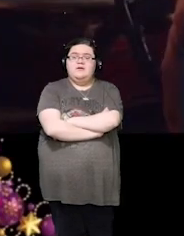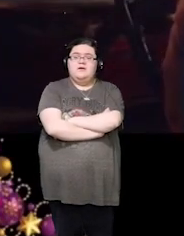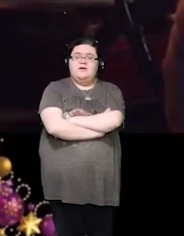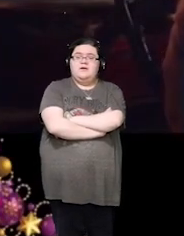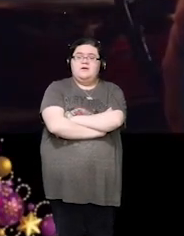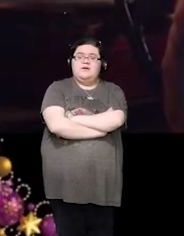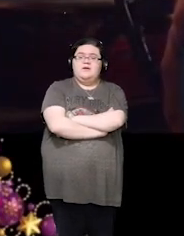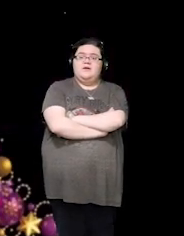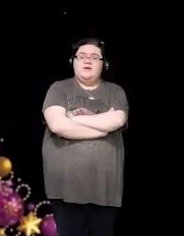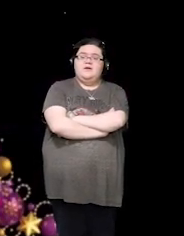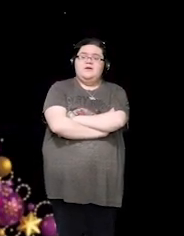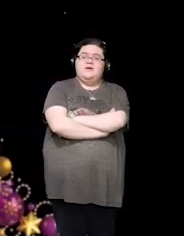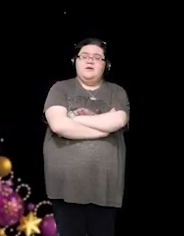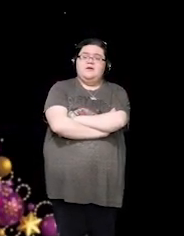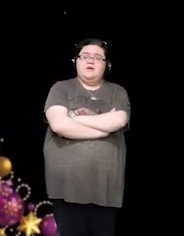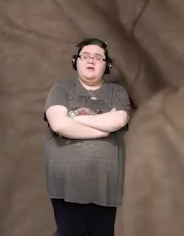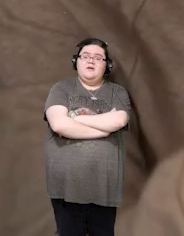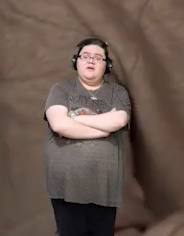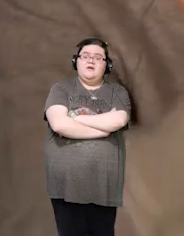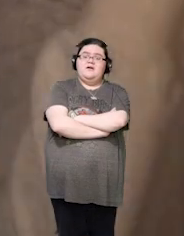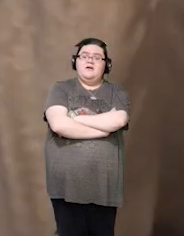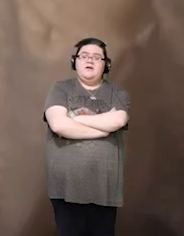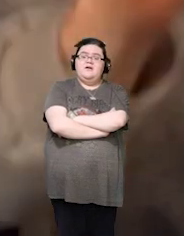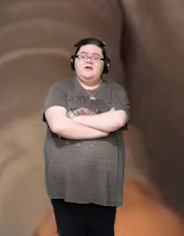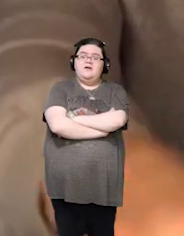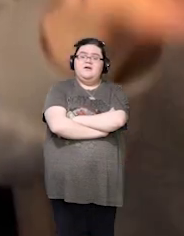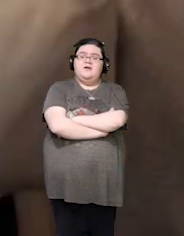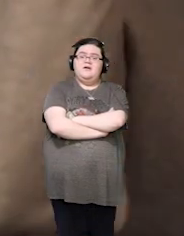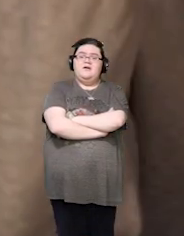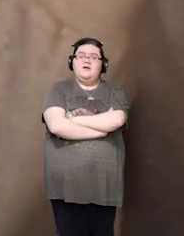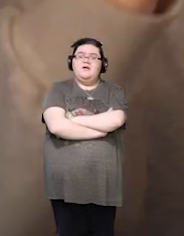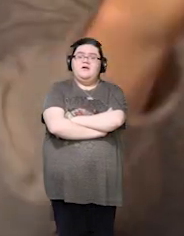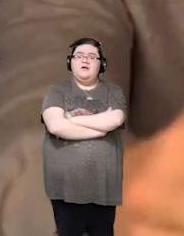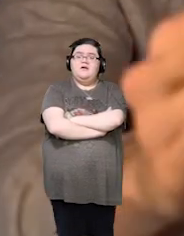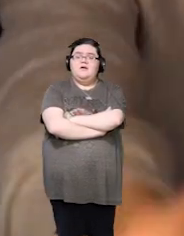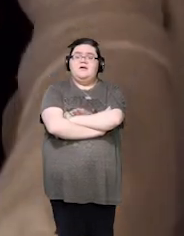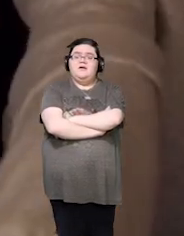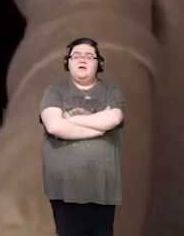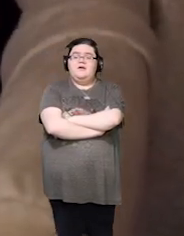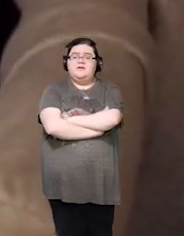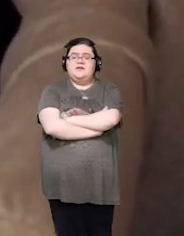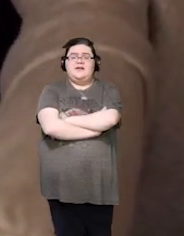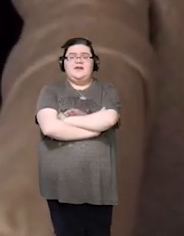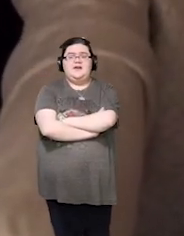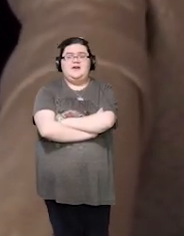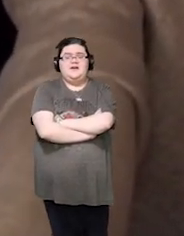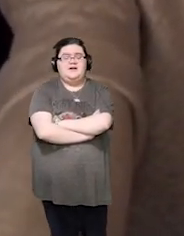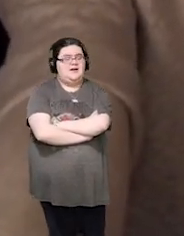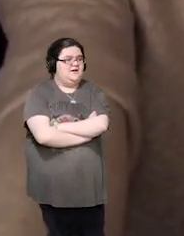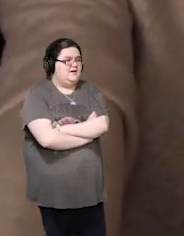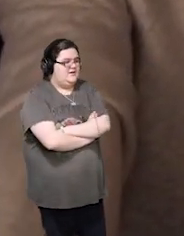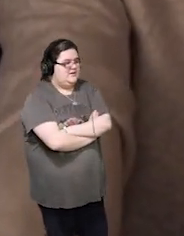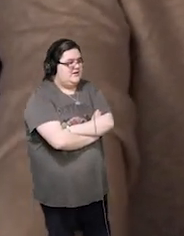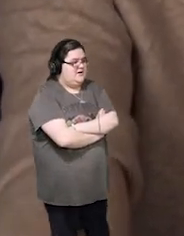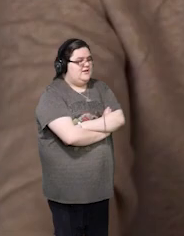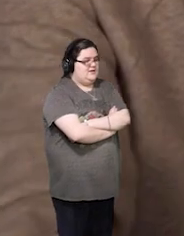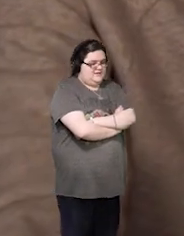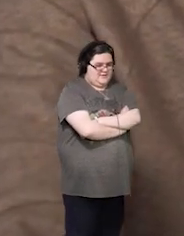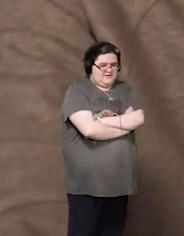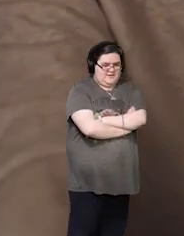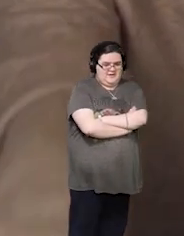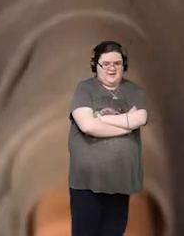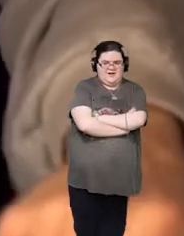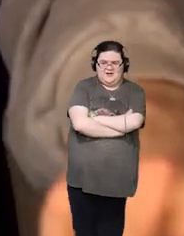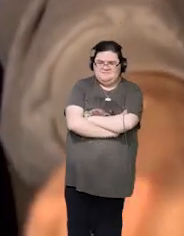For Christmas, nothing is impossible. Orange breeds creepy kids. Yeah. Grow up to be